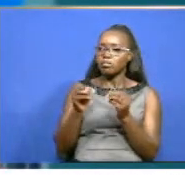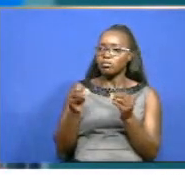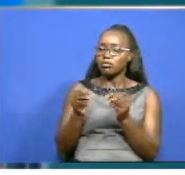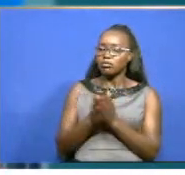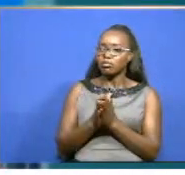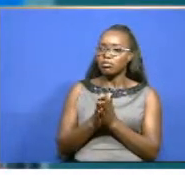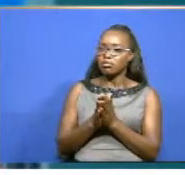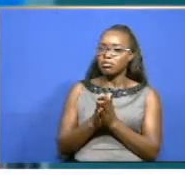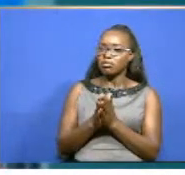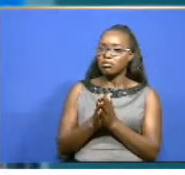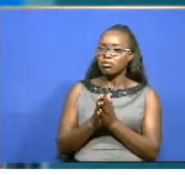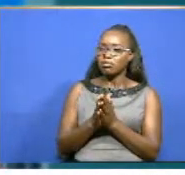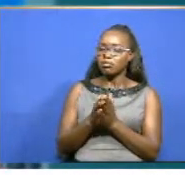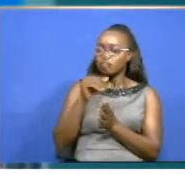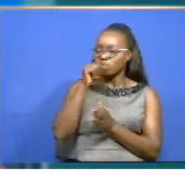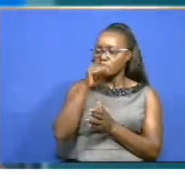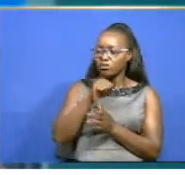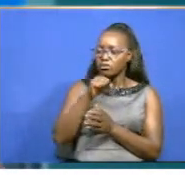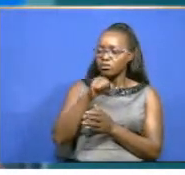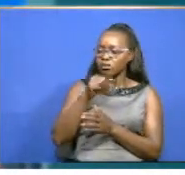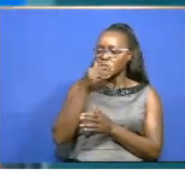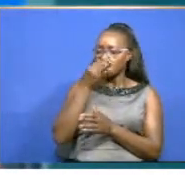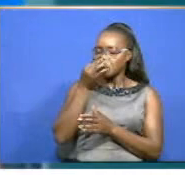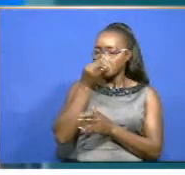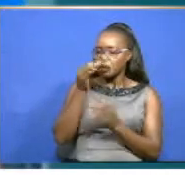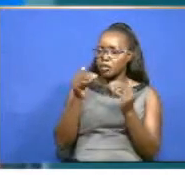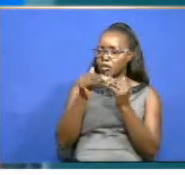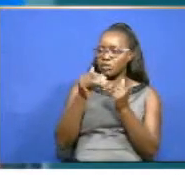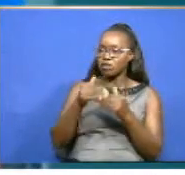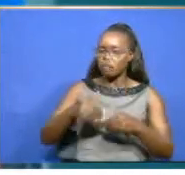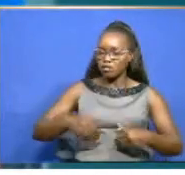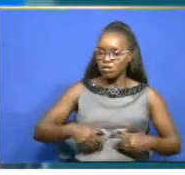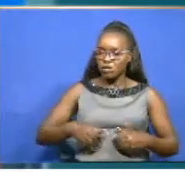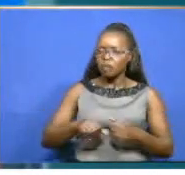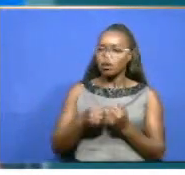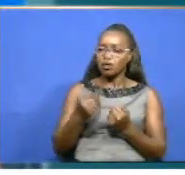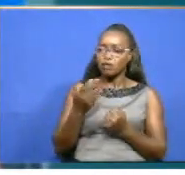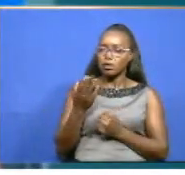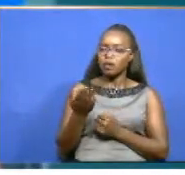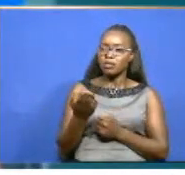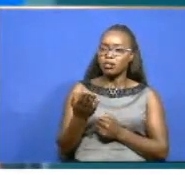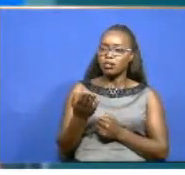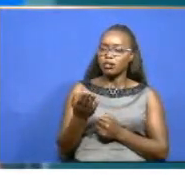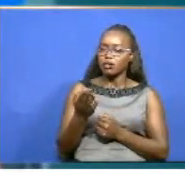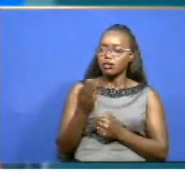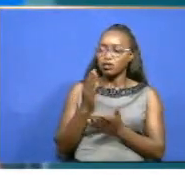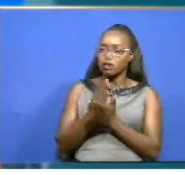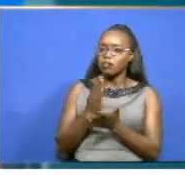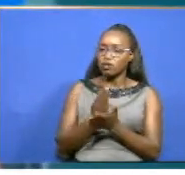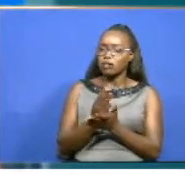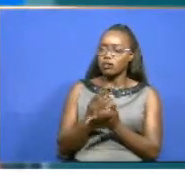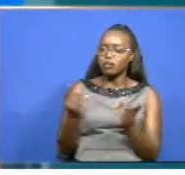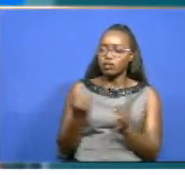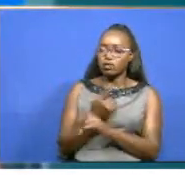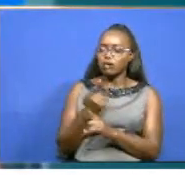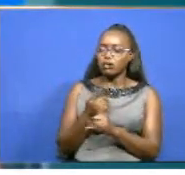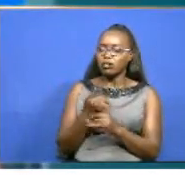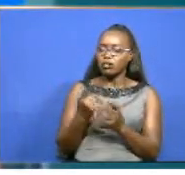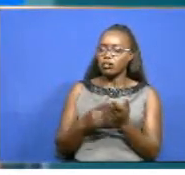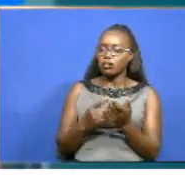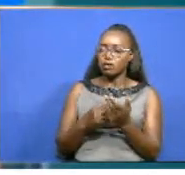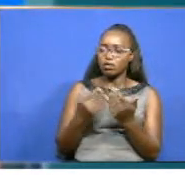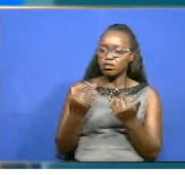They've looked at even during the Spanish flu, the level of hunger that really happened at that particular time. Obviously, there is a difference in population right